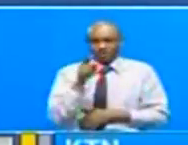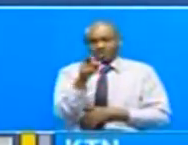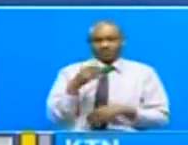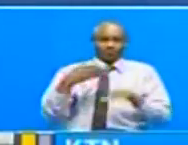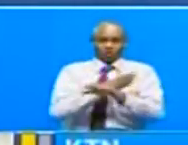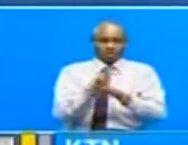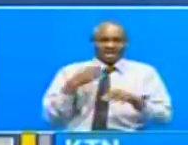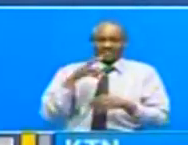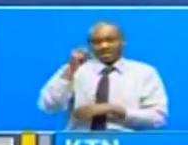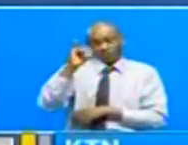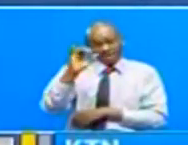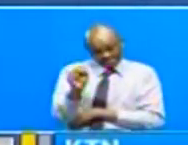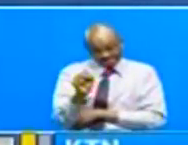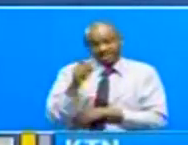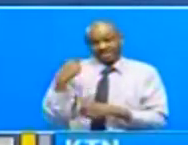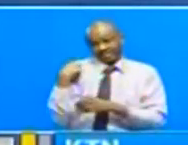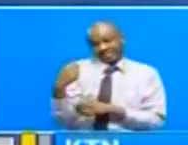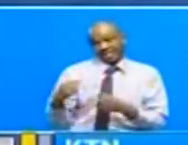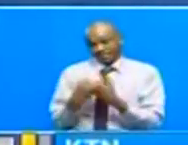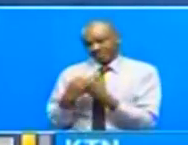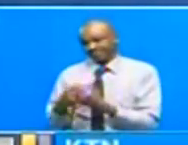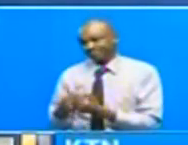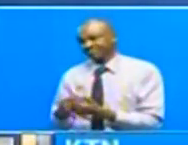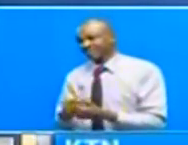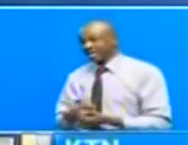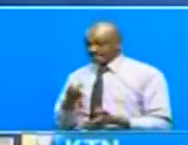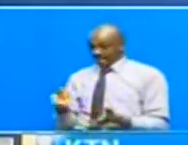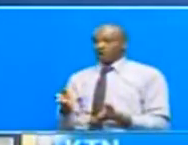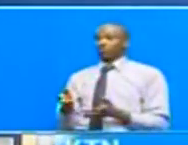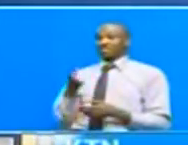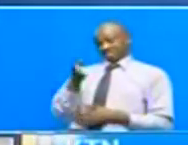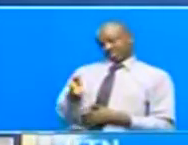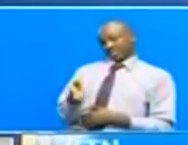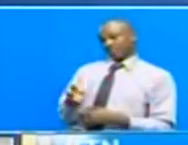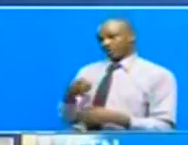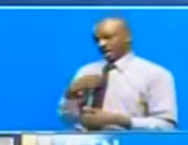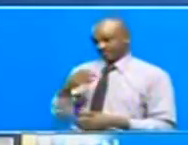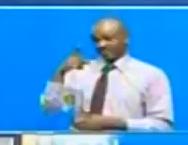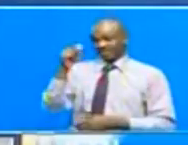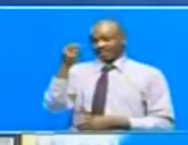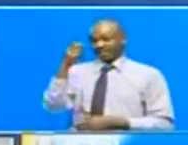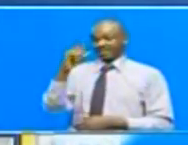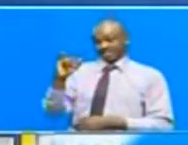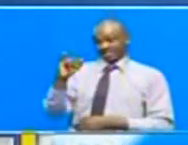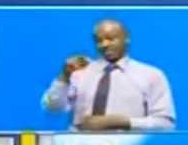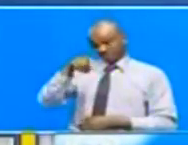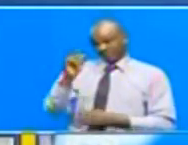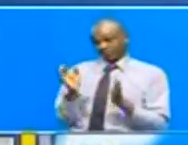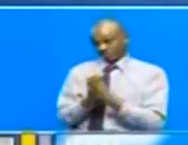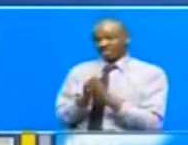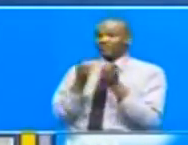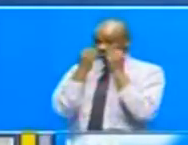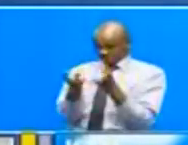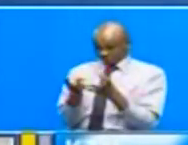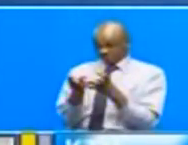fraud at NYS that was recently discovered. And in studio with me, I'm joined by Kennedy Kachwana, and he is an